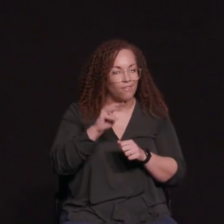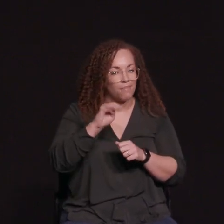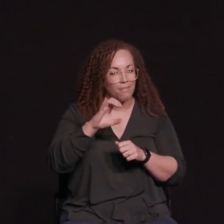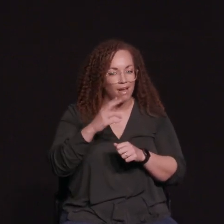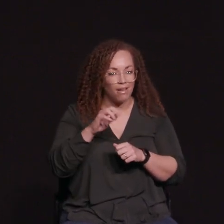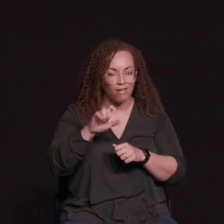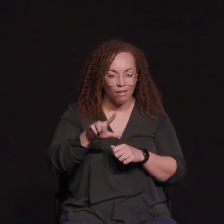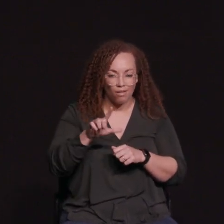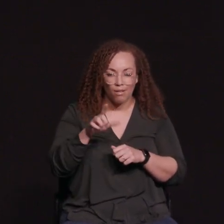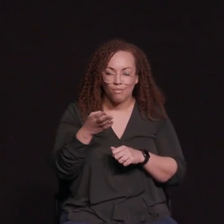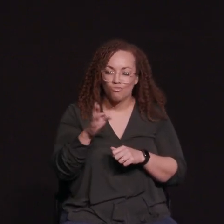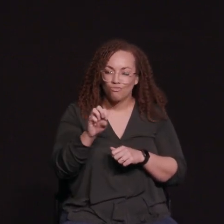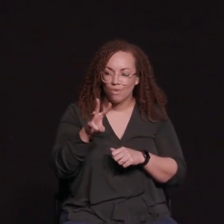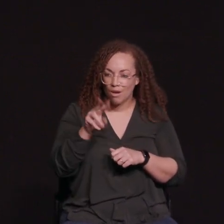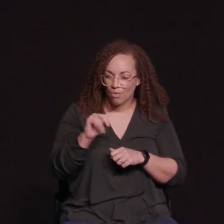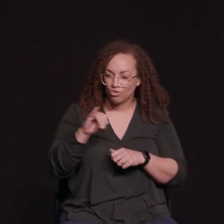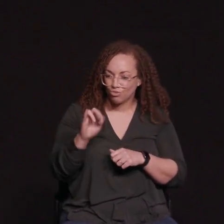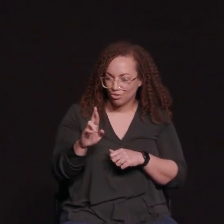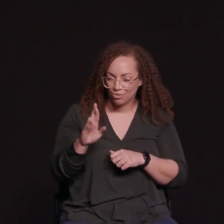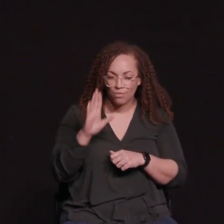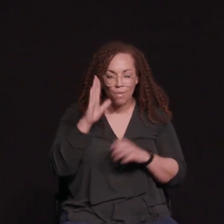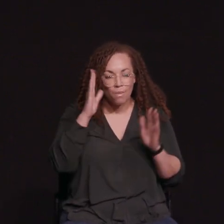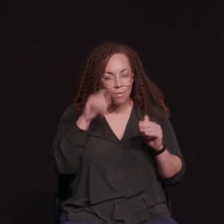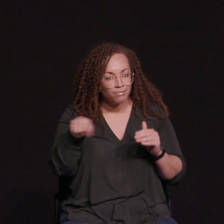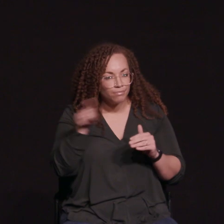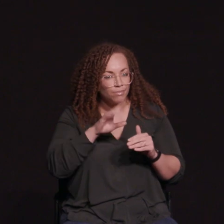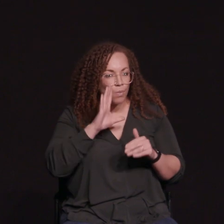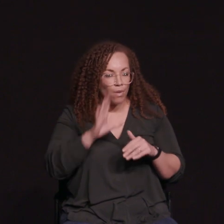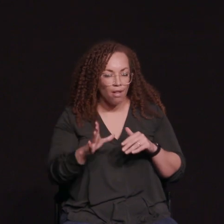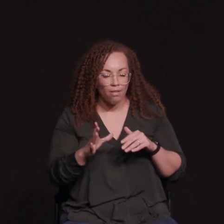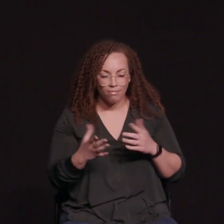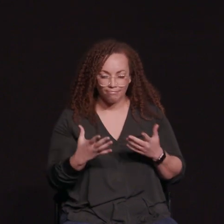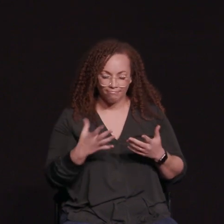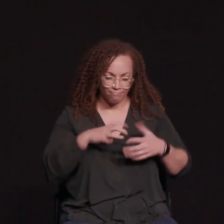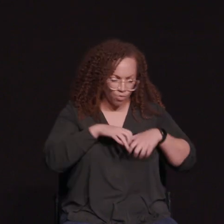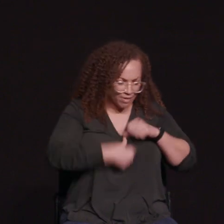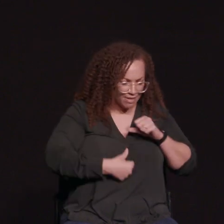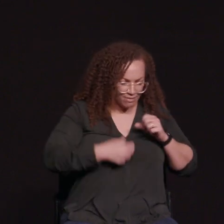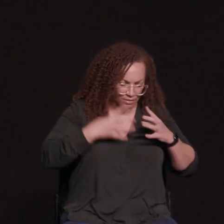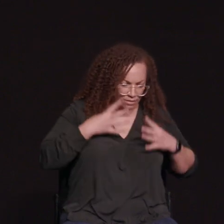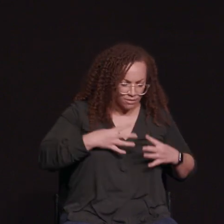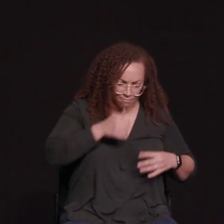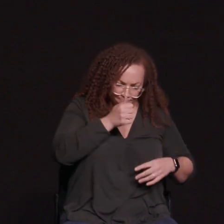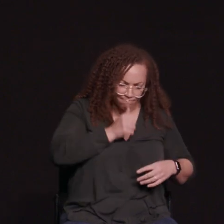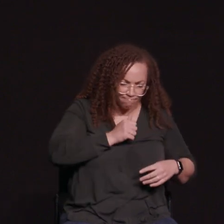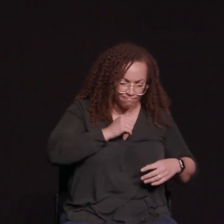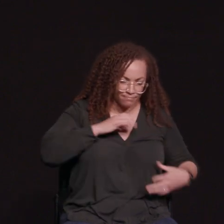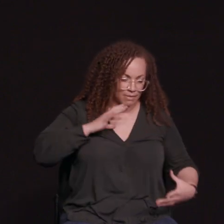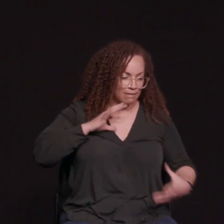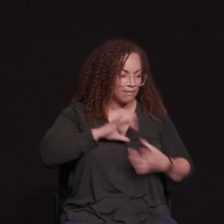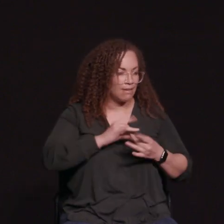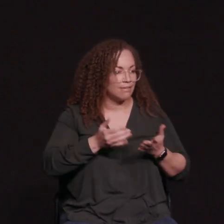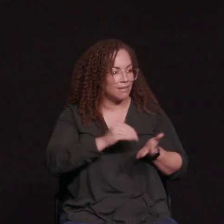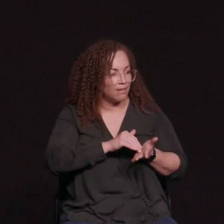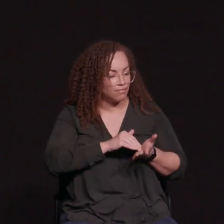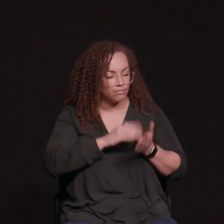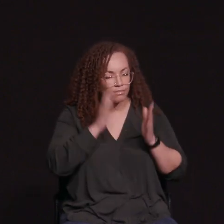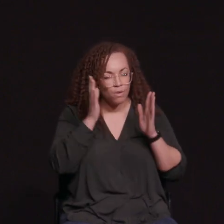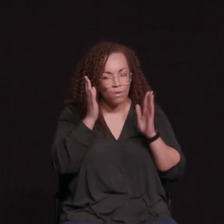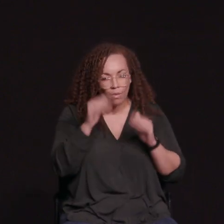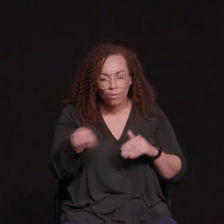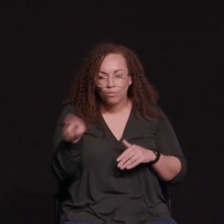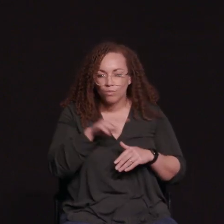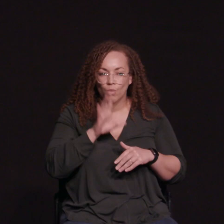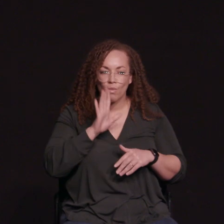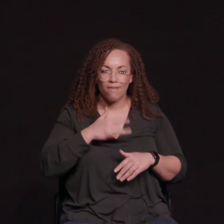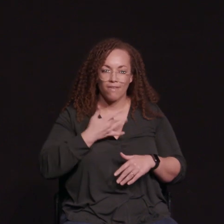I hope that you will reconnect with your grief, and I hope that you will feel